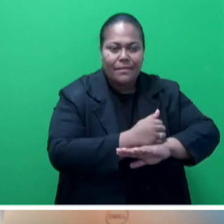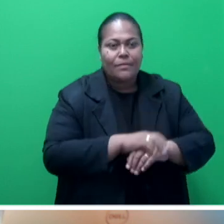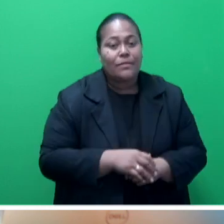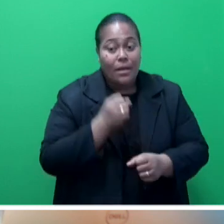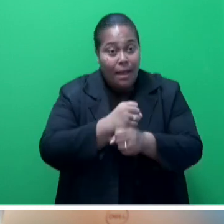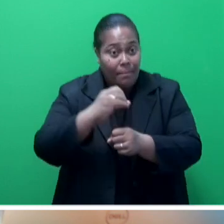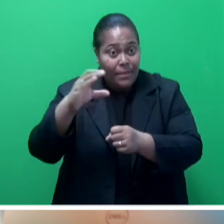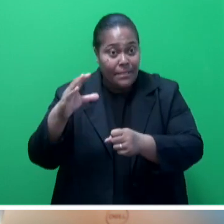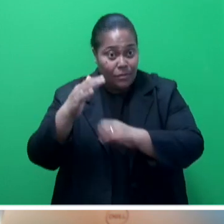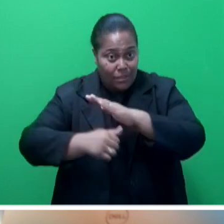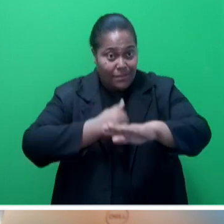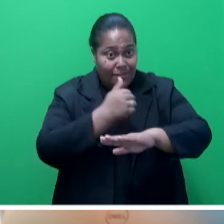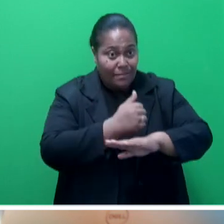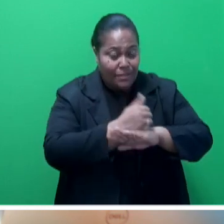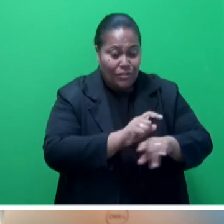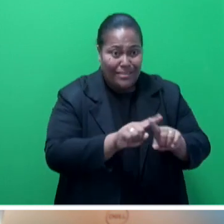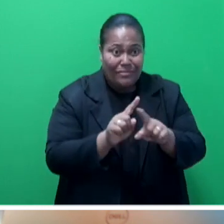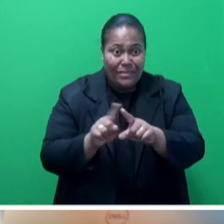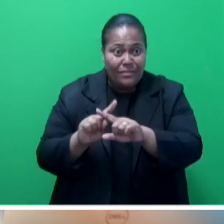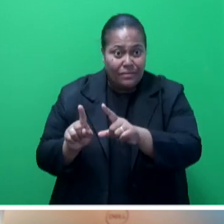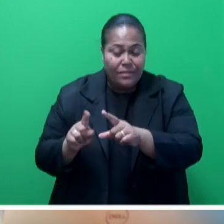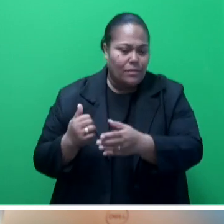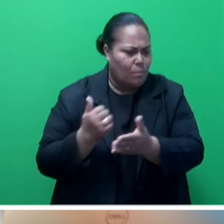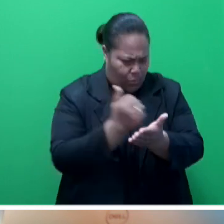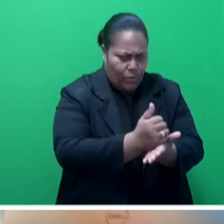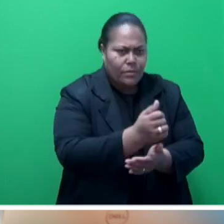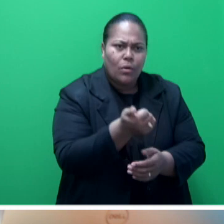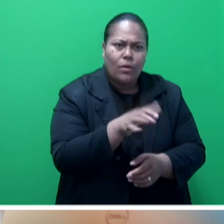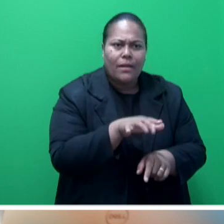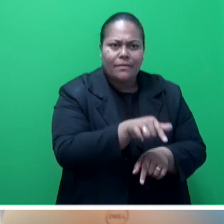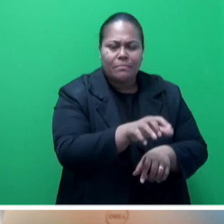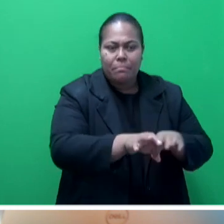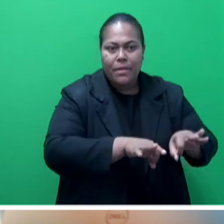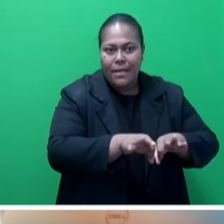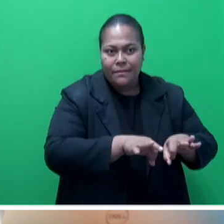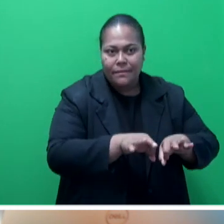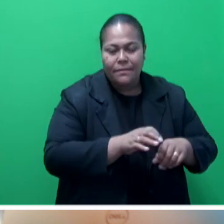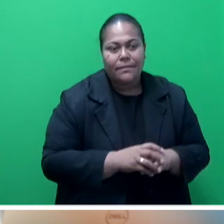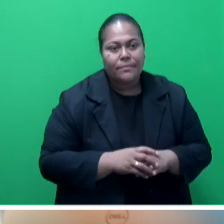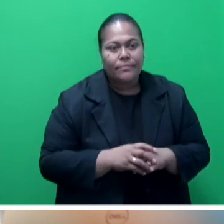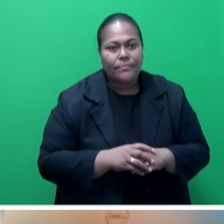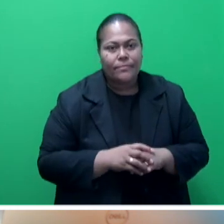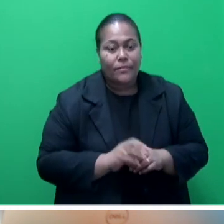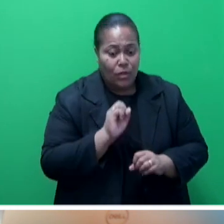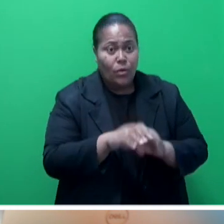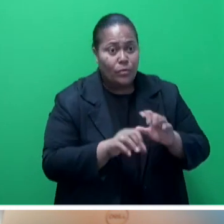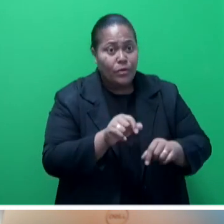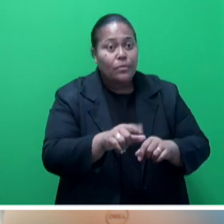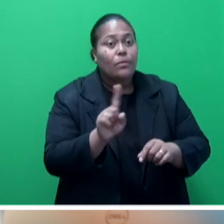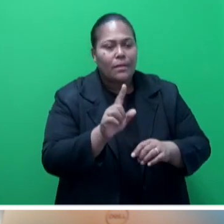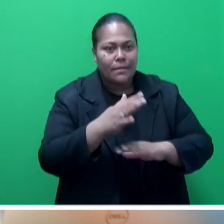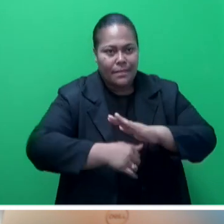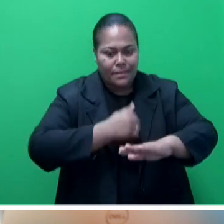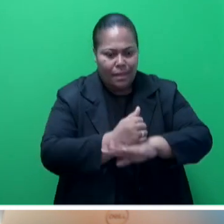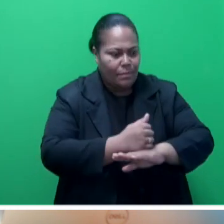and the Fiji Hardwood Corporation Limited are already supporting the ERPA. They have pledged to contribute to the establishment of forests as